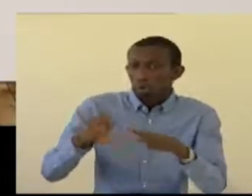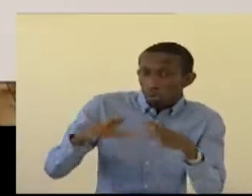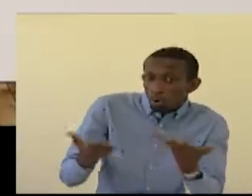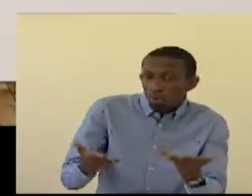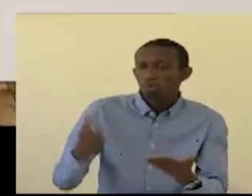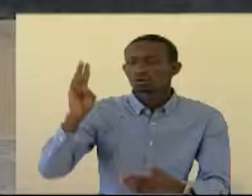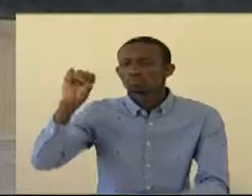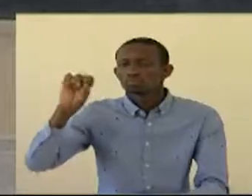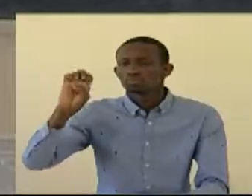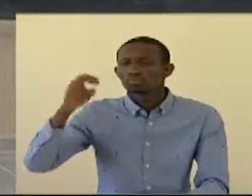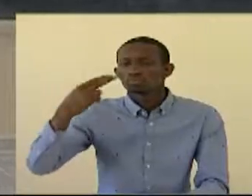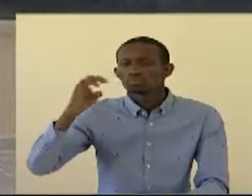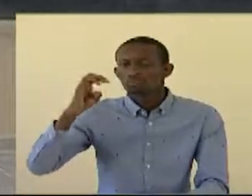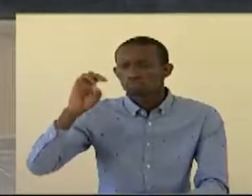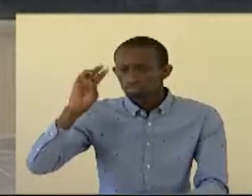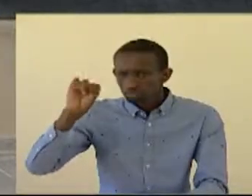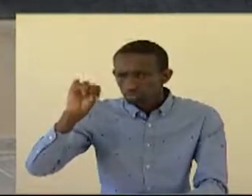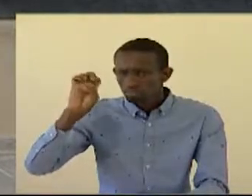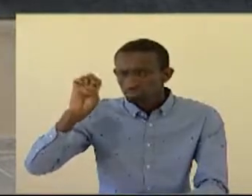mechanism nucleophilic